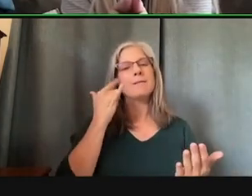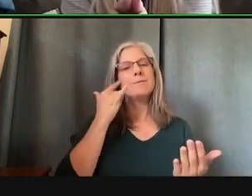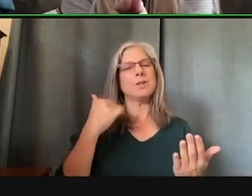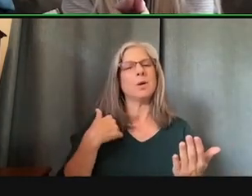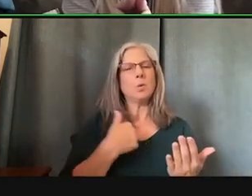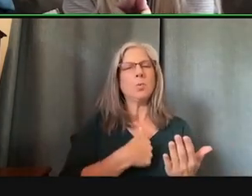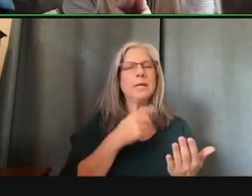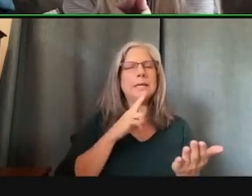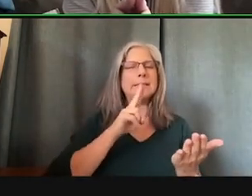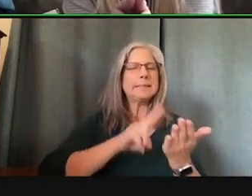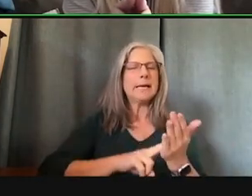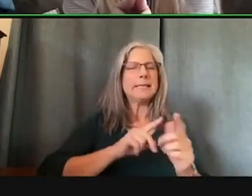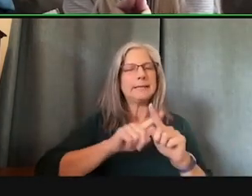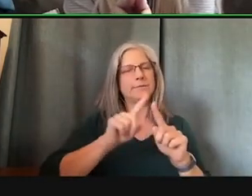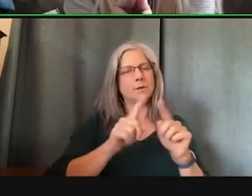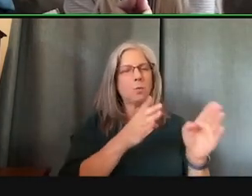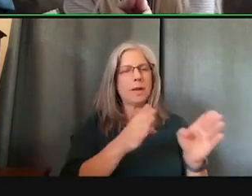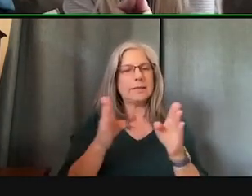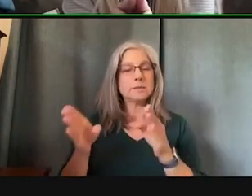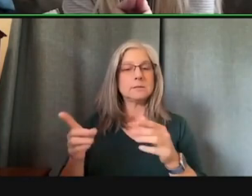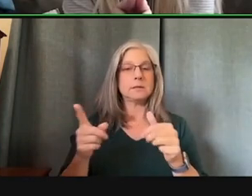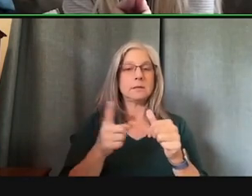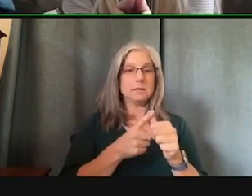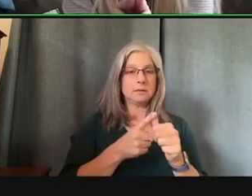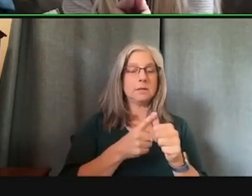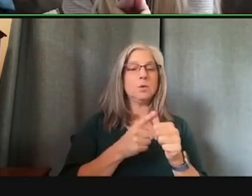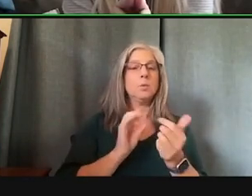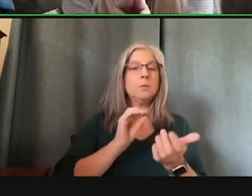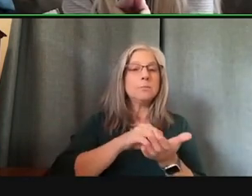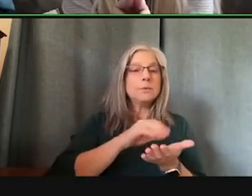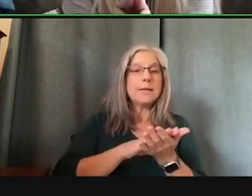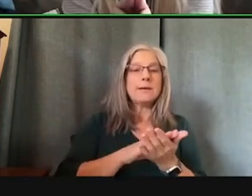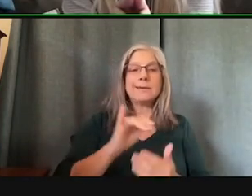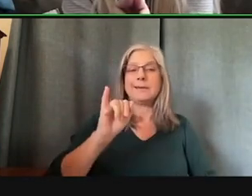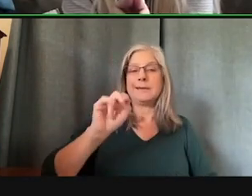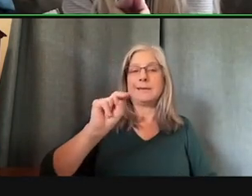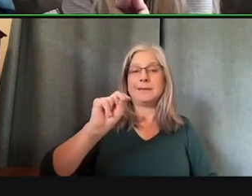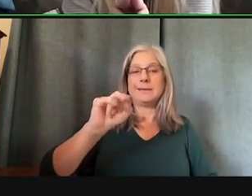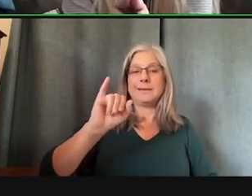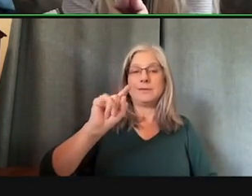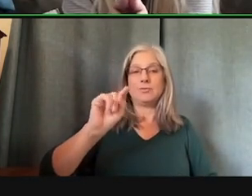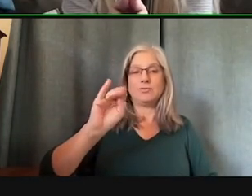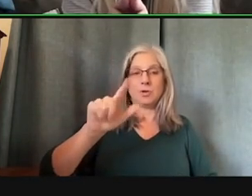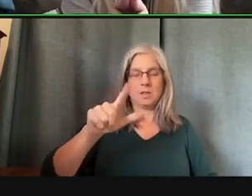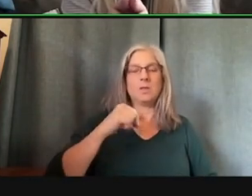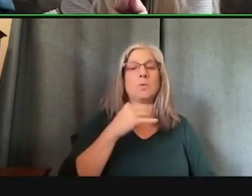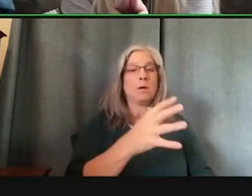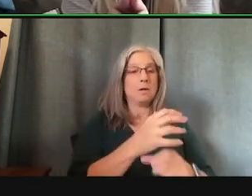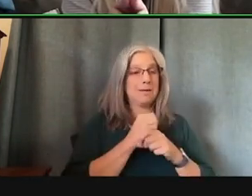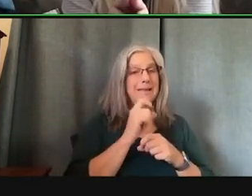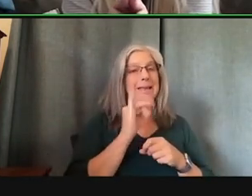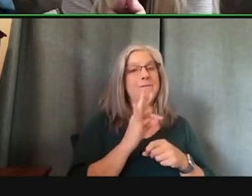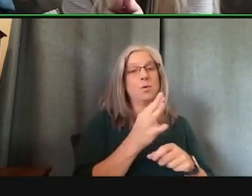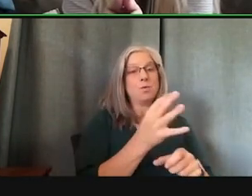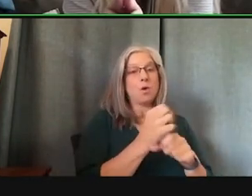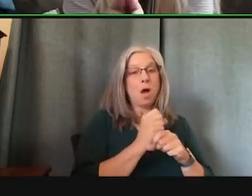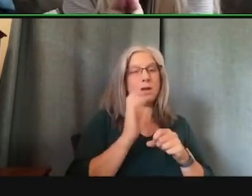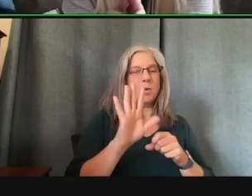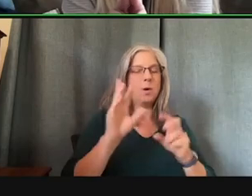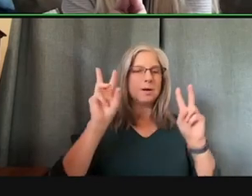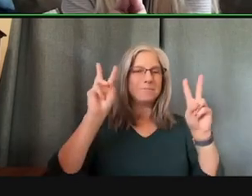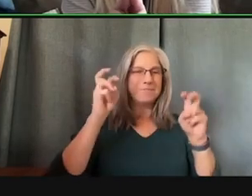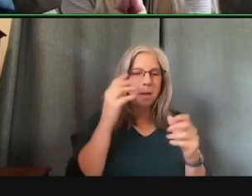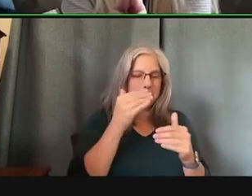couple ways. You're going to initial whether or not you received a copy of what's called your procedural